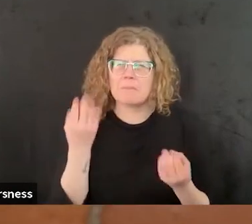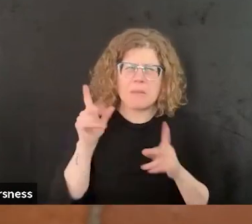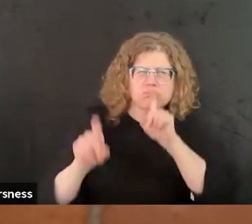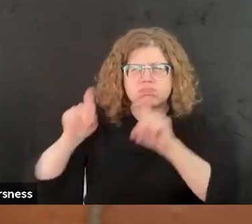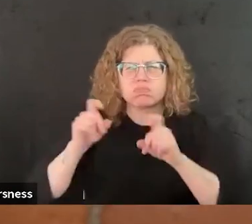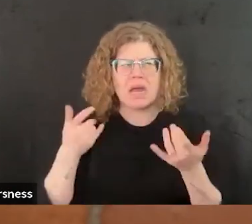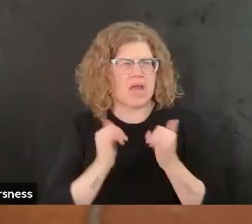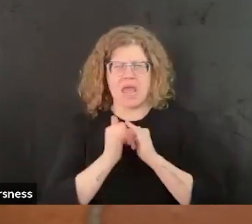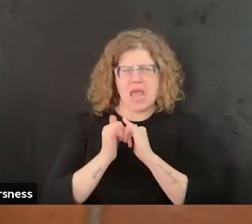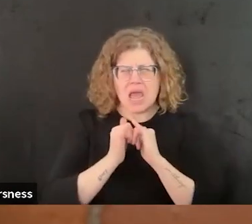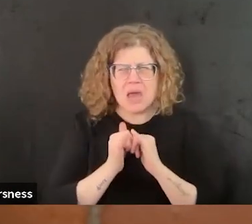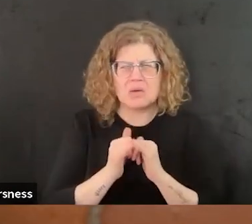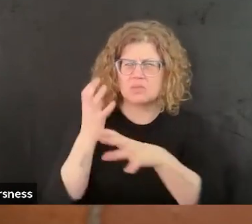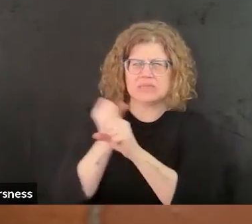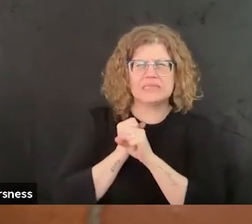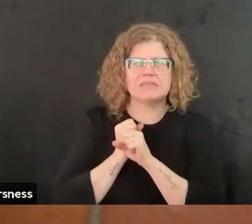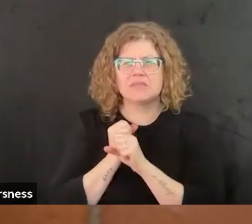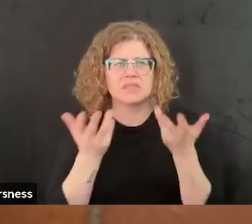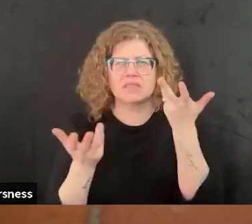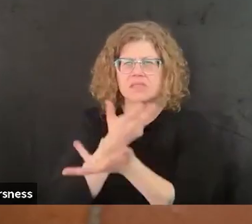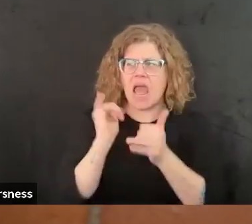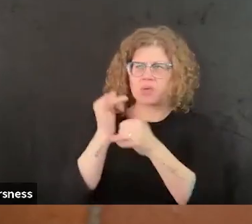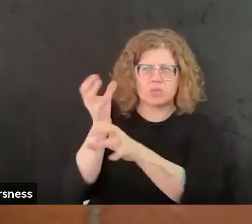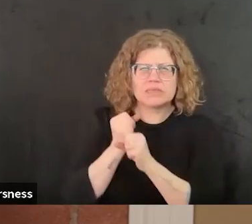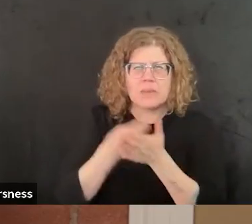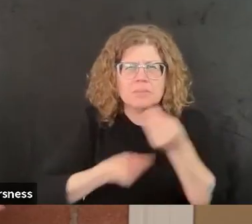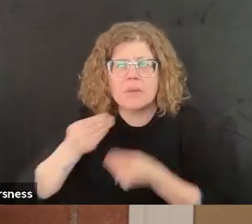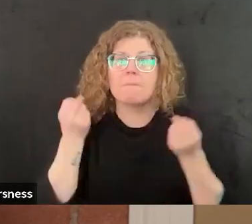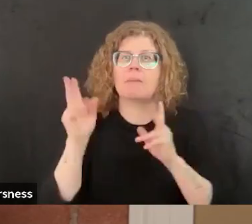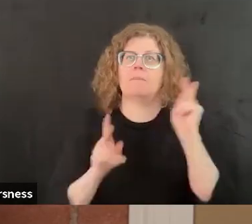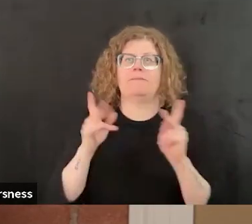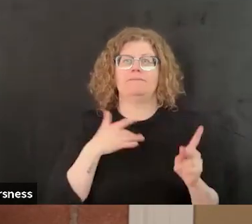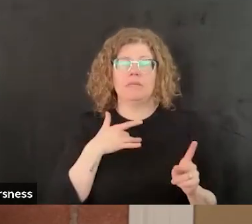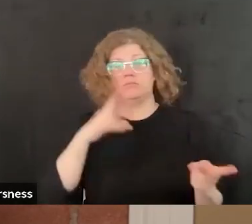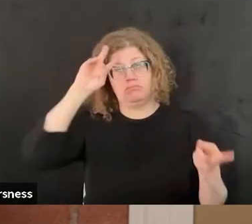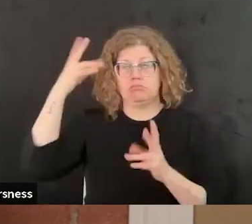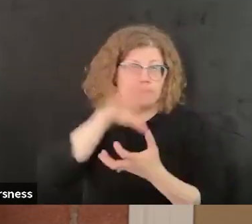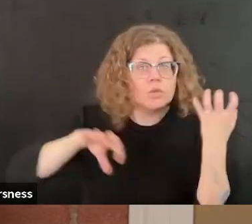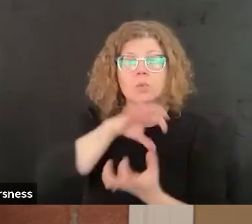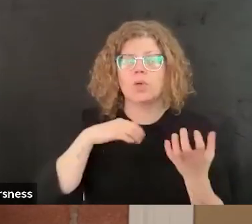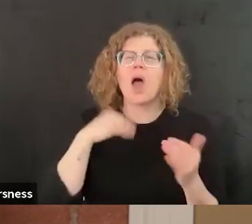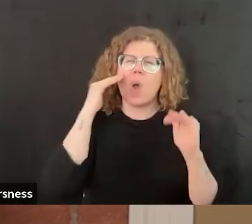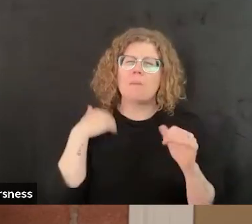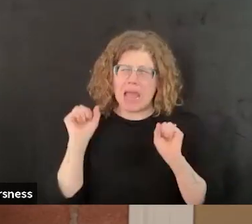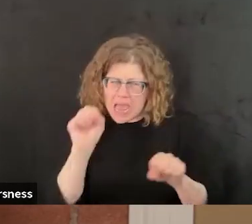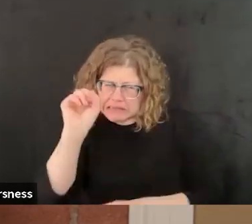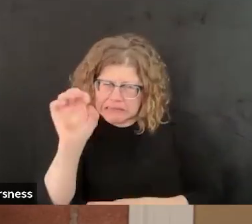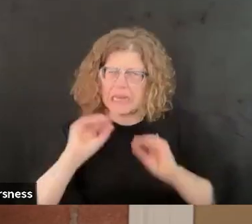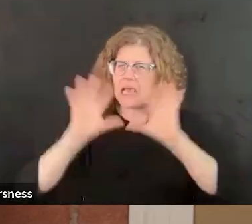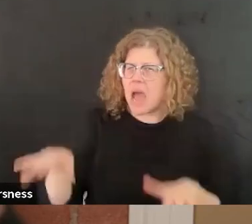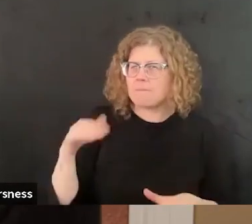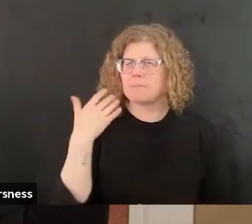But the next question is, how is this budget delivered to you as the artist? This can be confusing for a lot of people, so let's walk through it with a little more